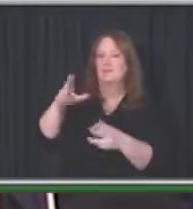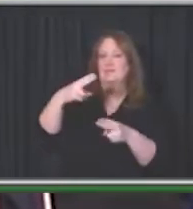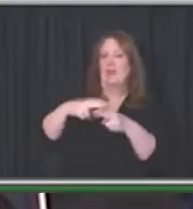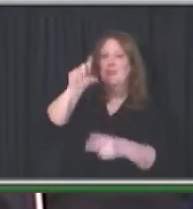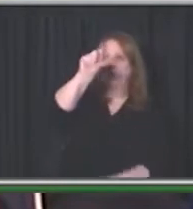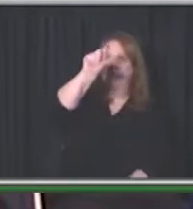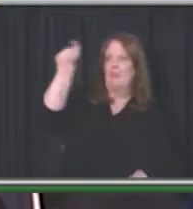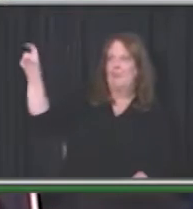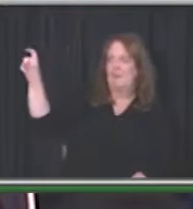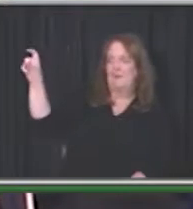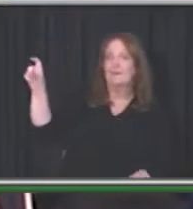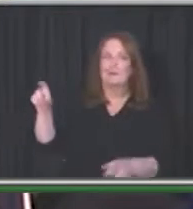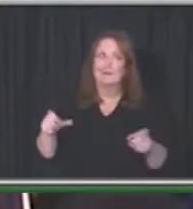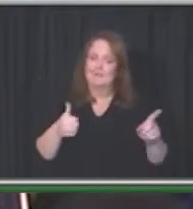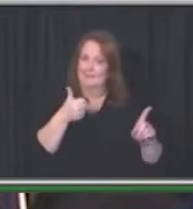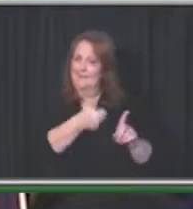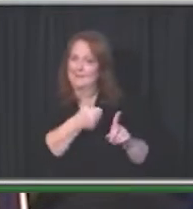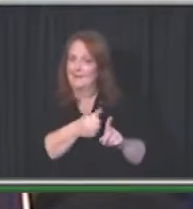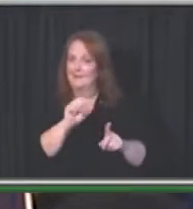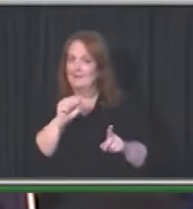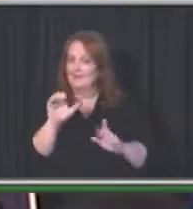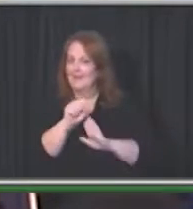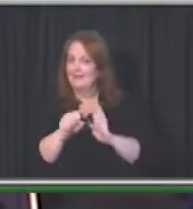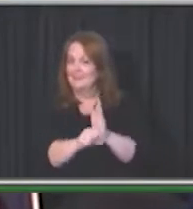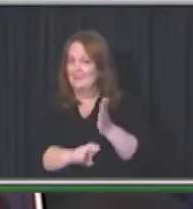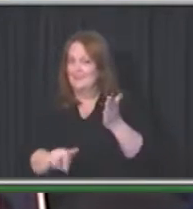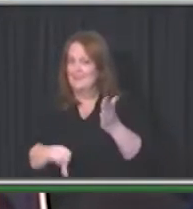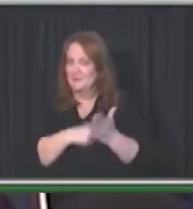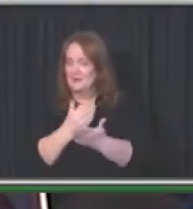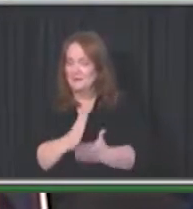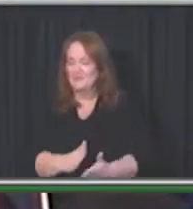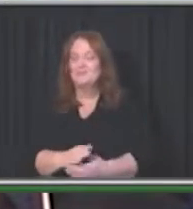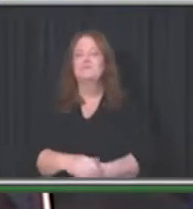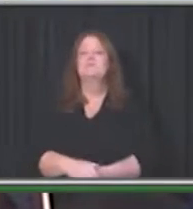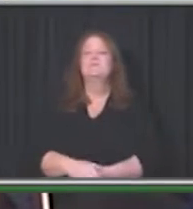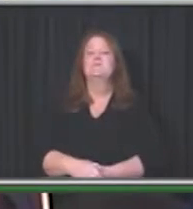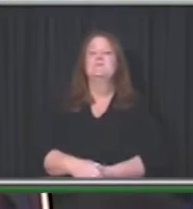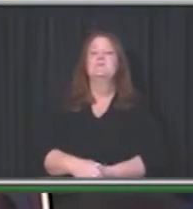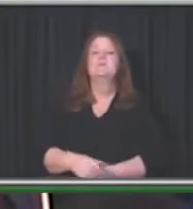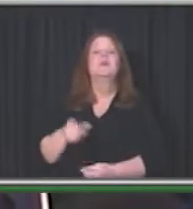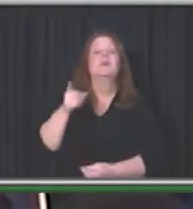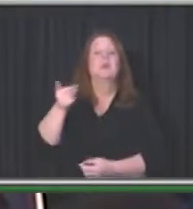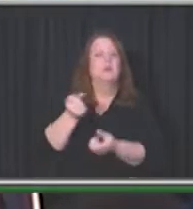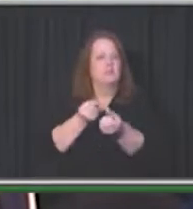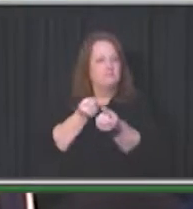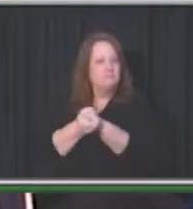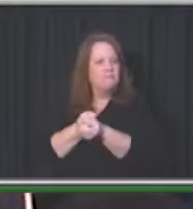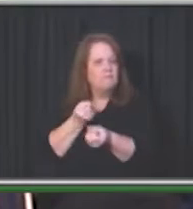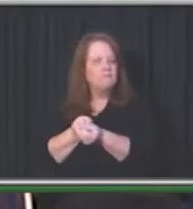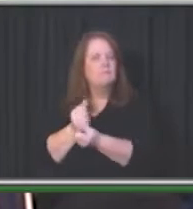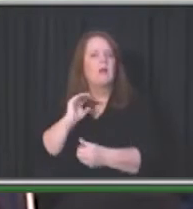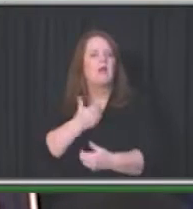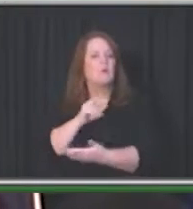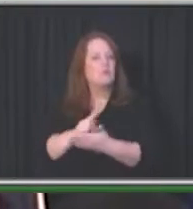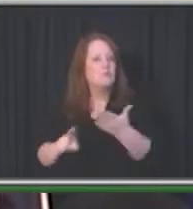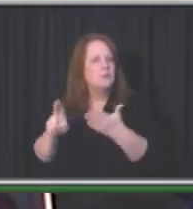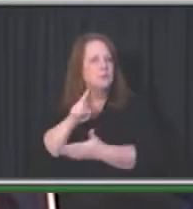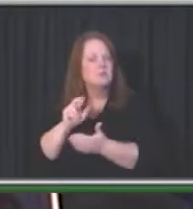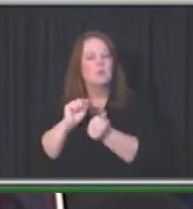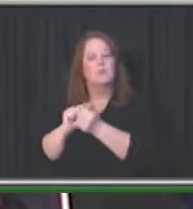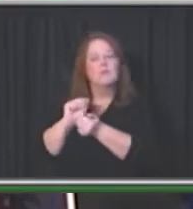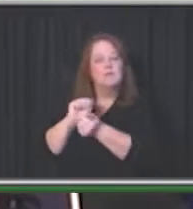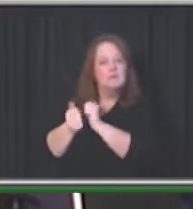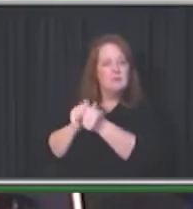Yeah, Sac State grad. At his alma mater, he's been a supporter of athletics and